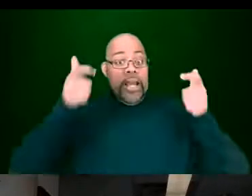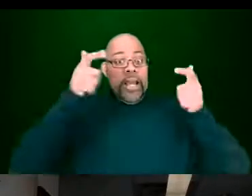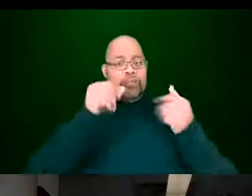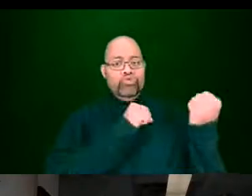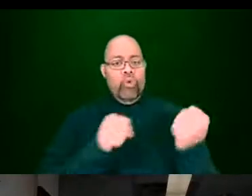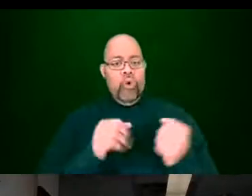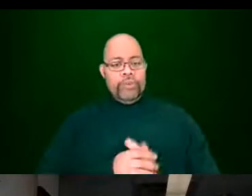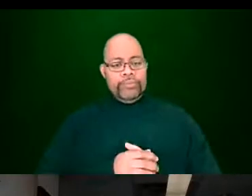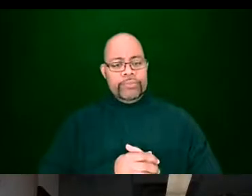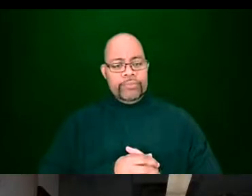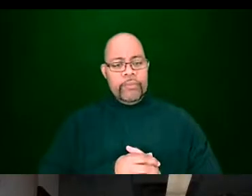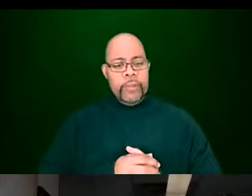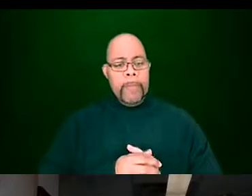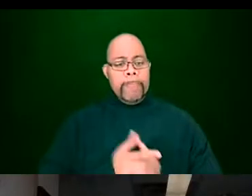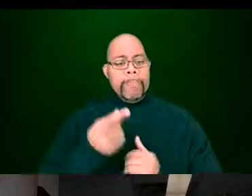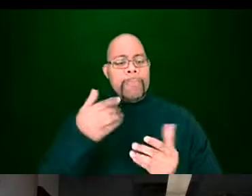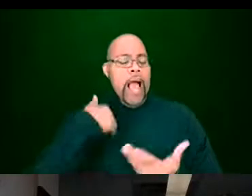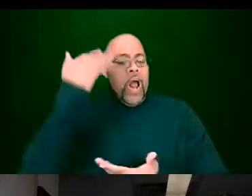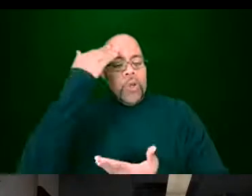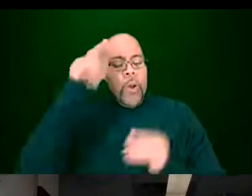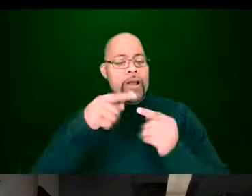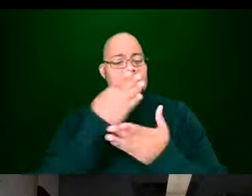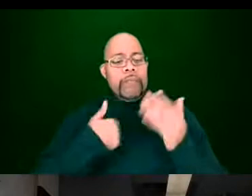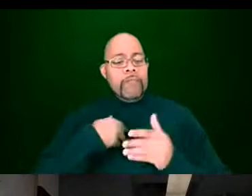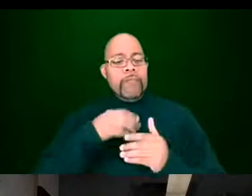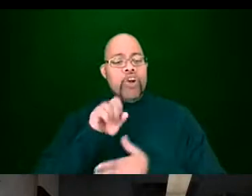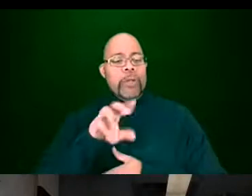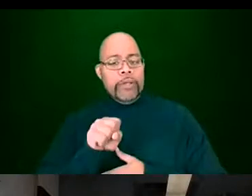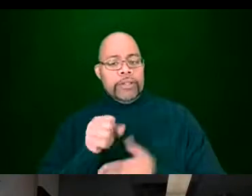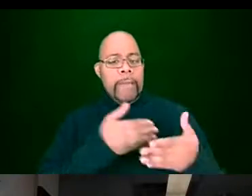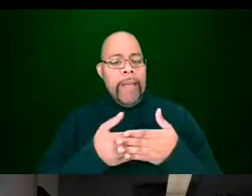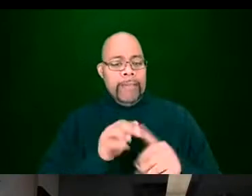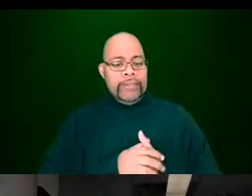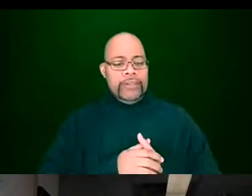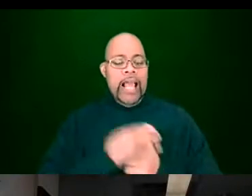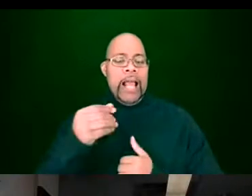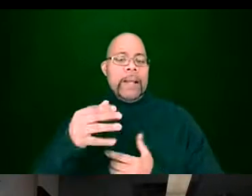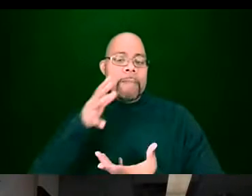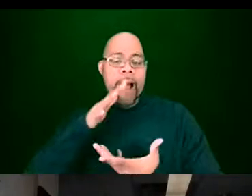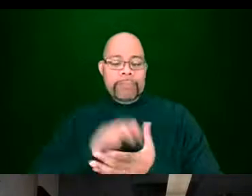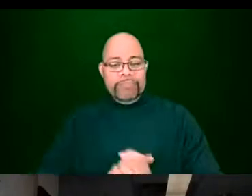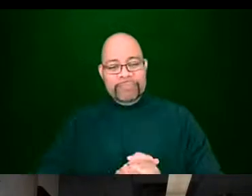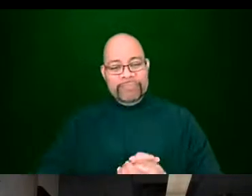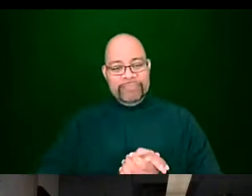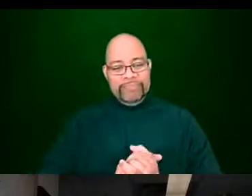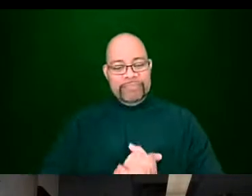stronger. So that's just a little bit I know about some of our octopus babies and mommies.